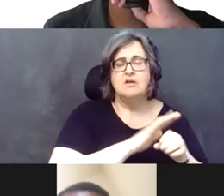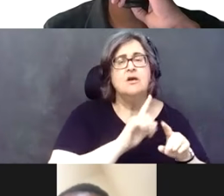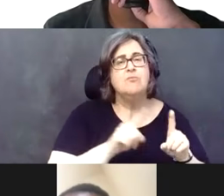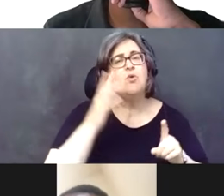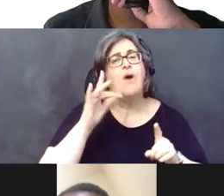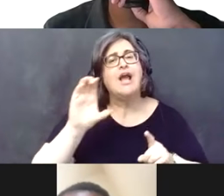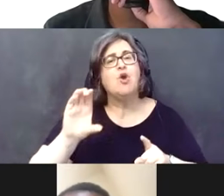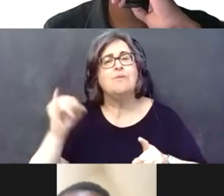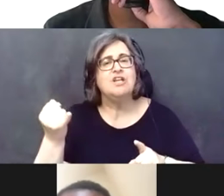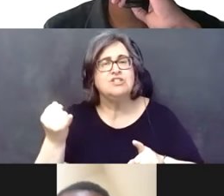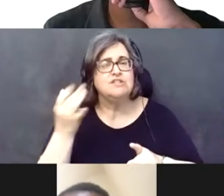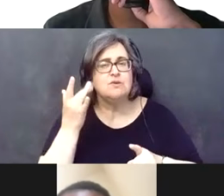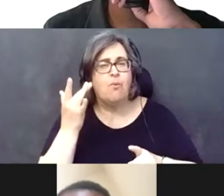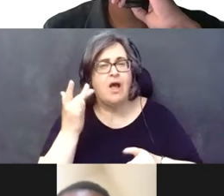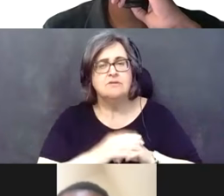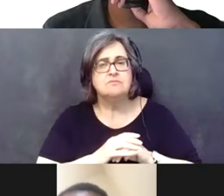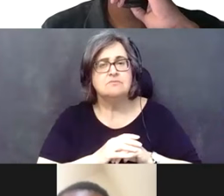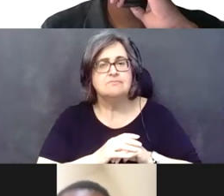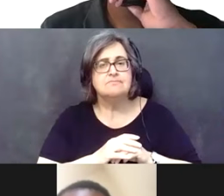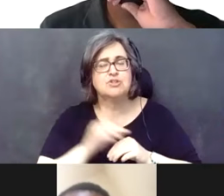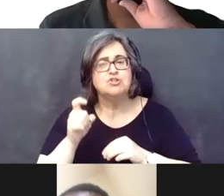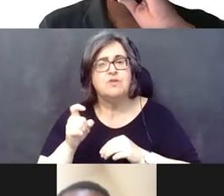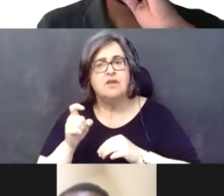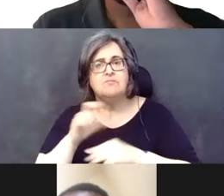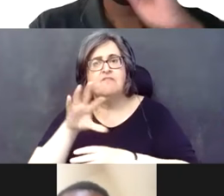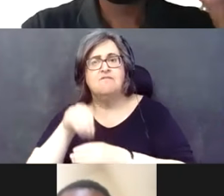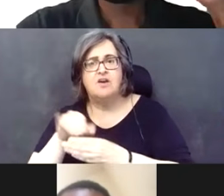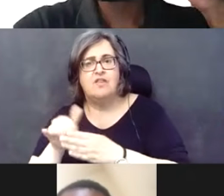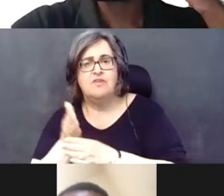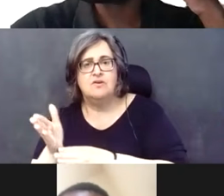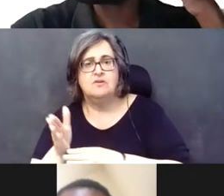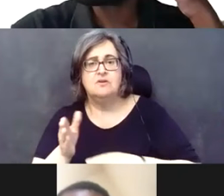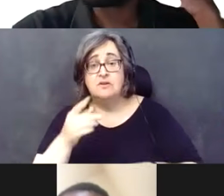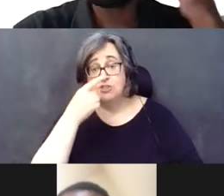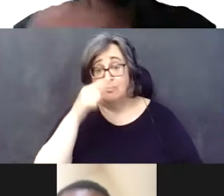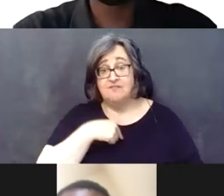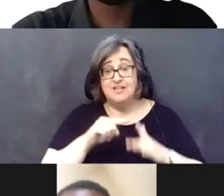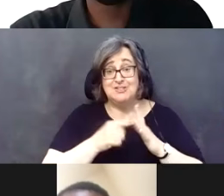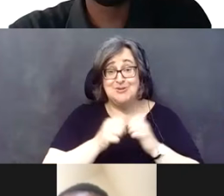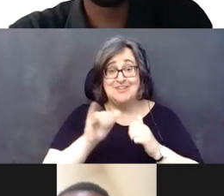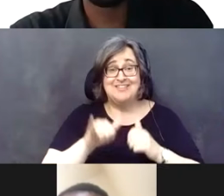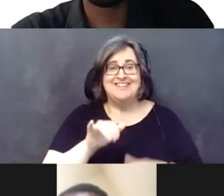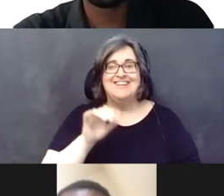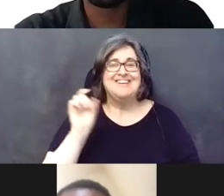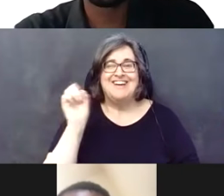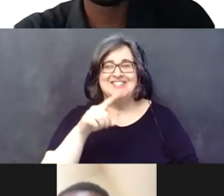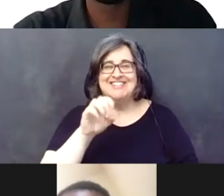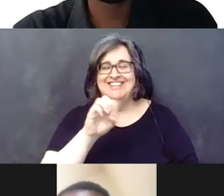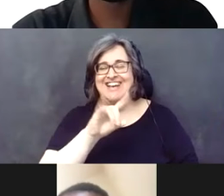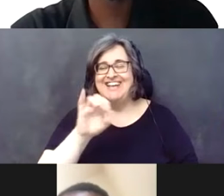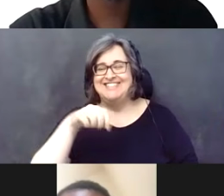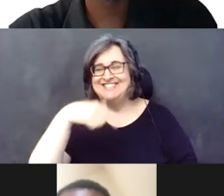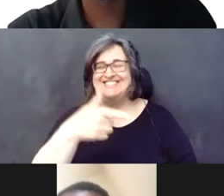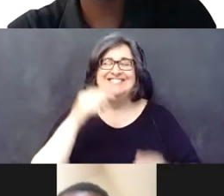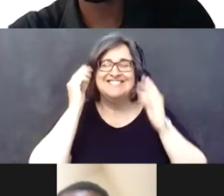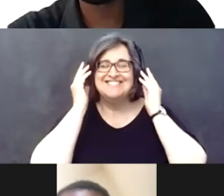criminal justice? Why should they choose to advocate in that space? I start out with that. I was just going to call on Ariel. you, Eddie. You read